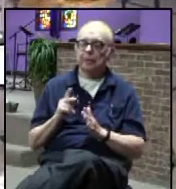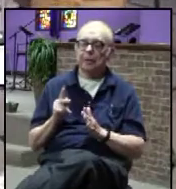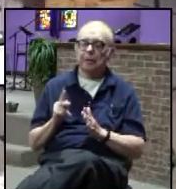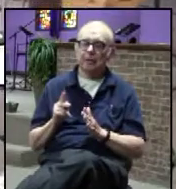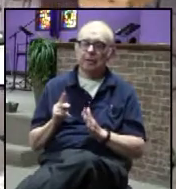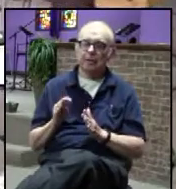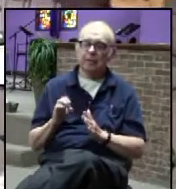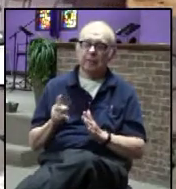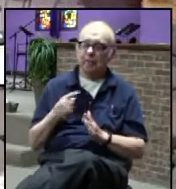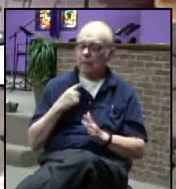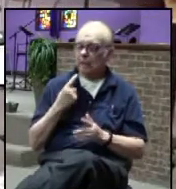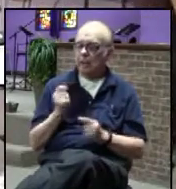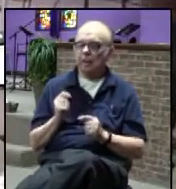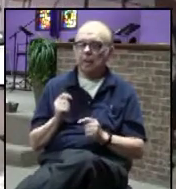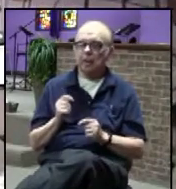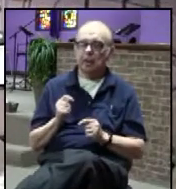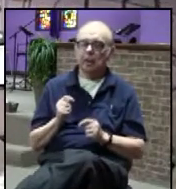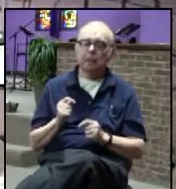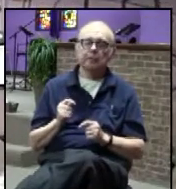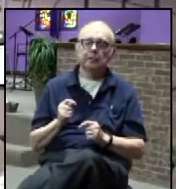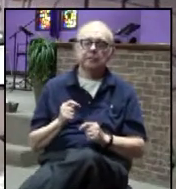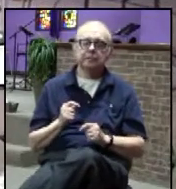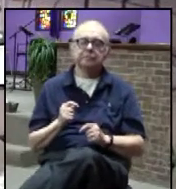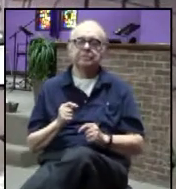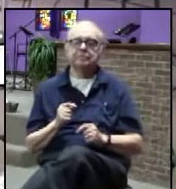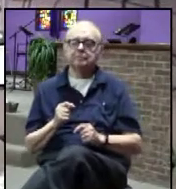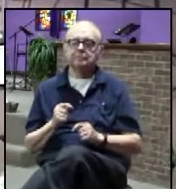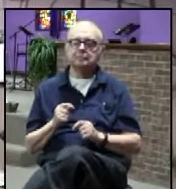And he'll try and tell me it doesn't have any carbs in it.